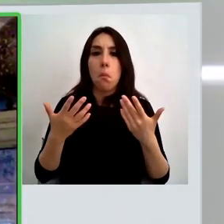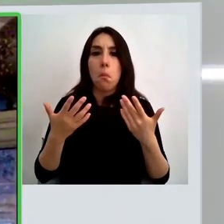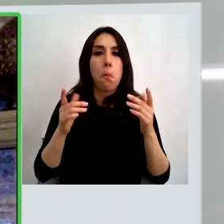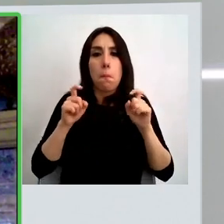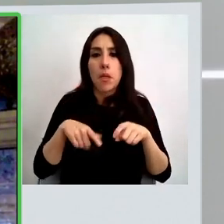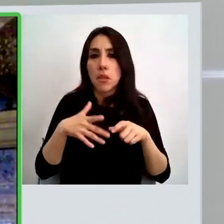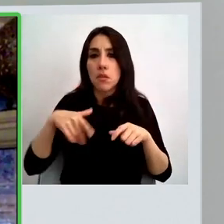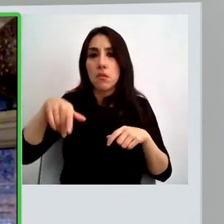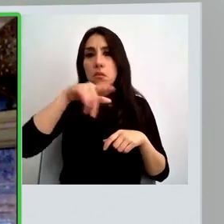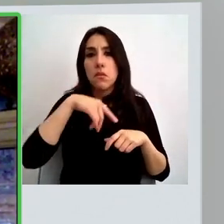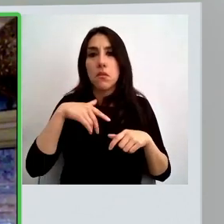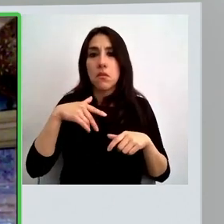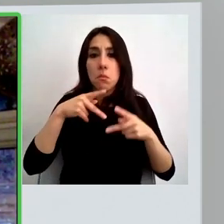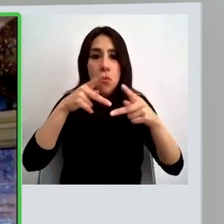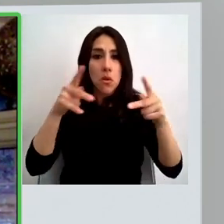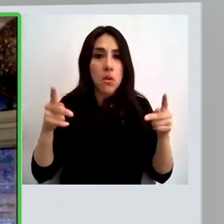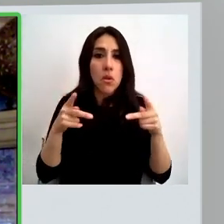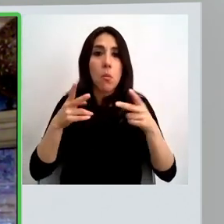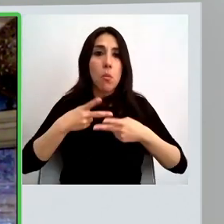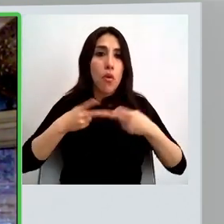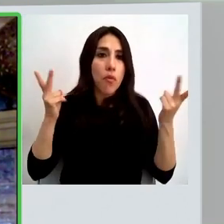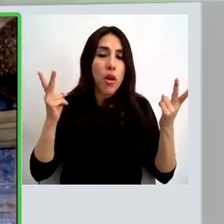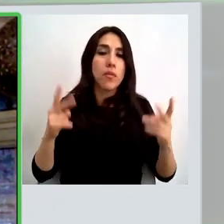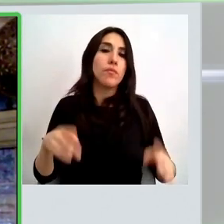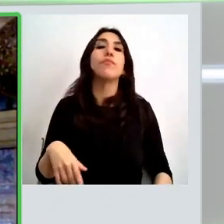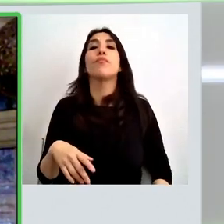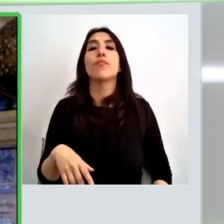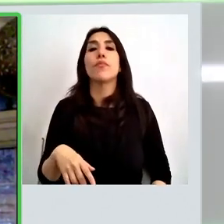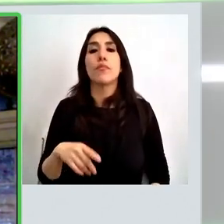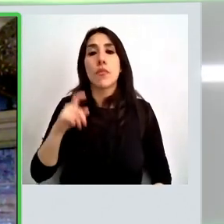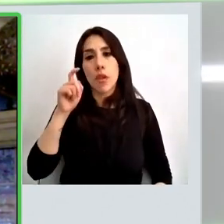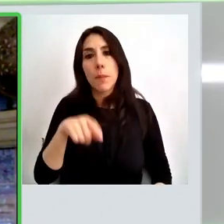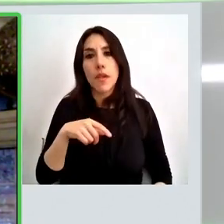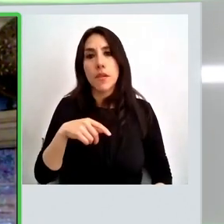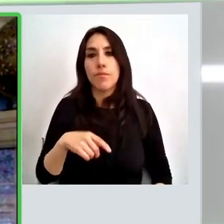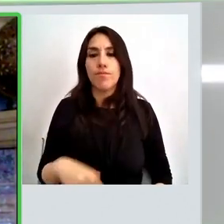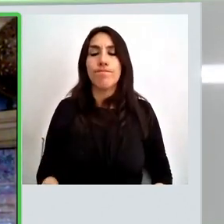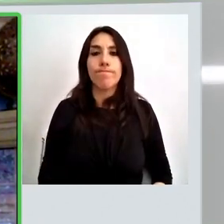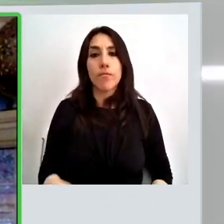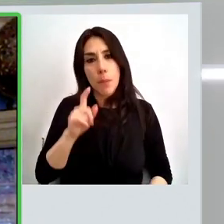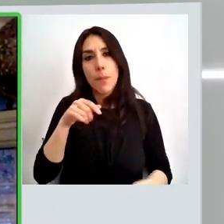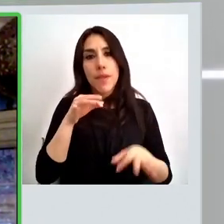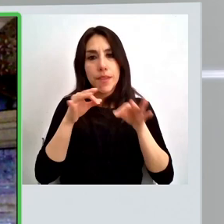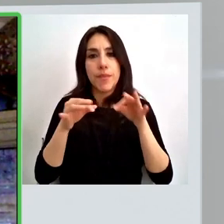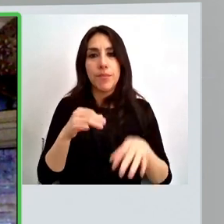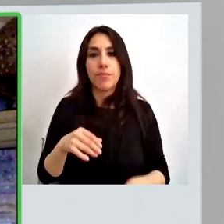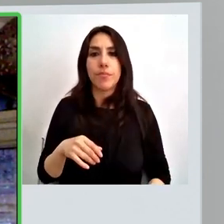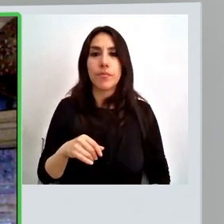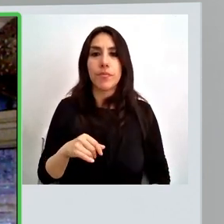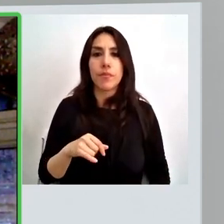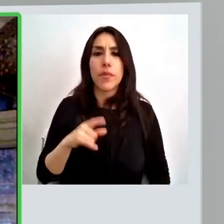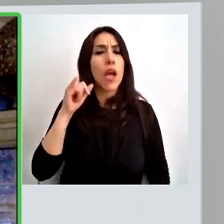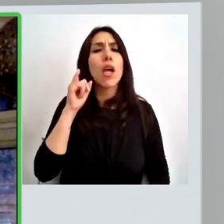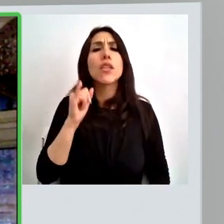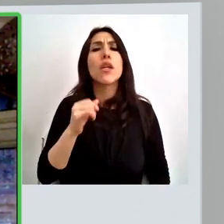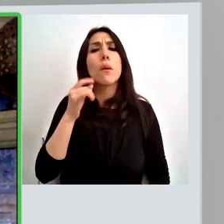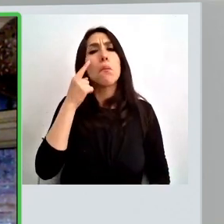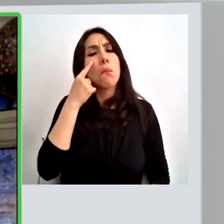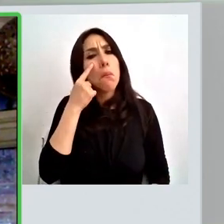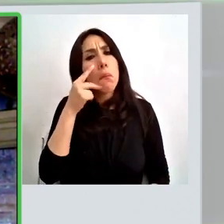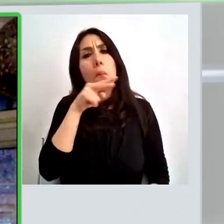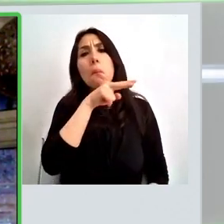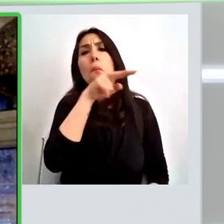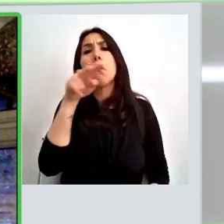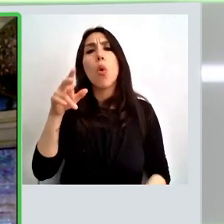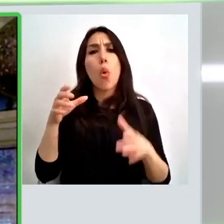Absolutely. We see often that employee resource groups can often start within the